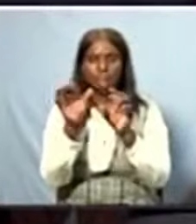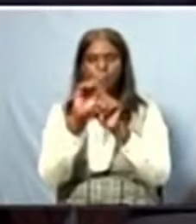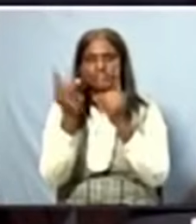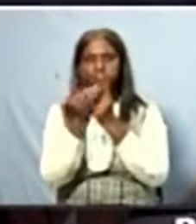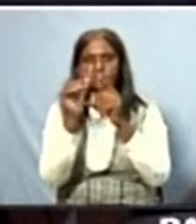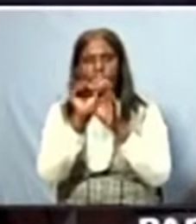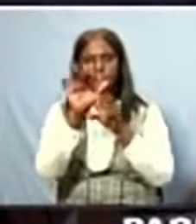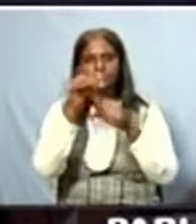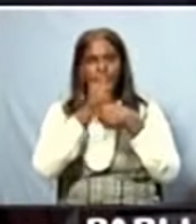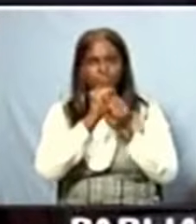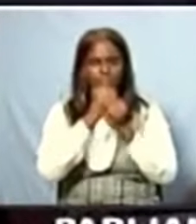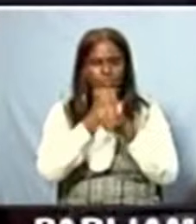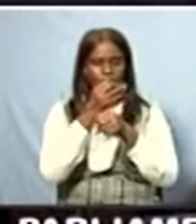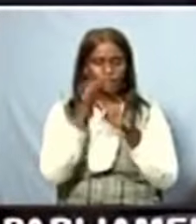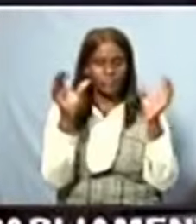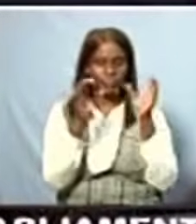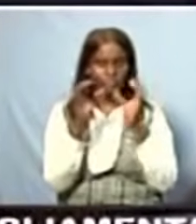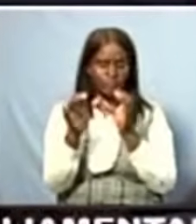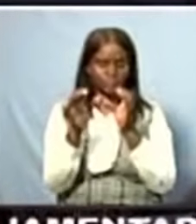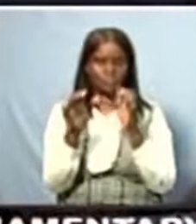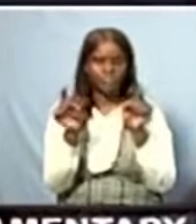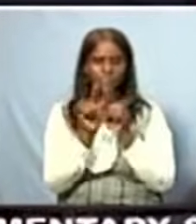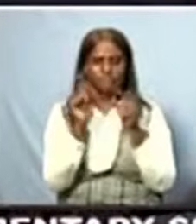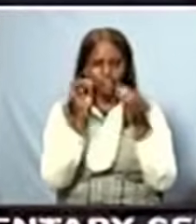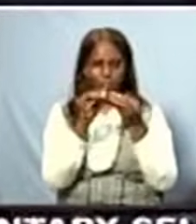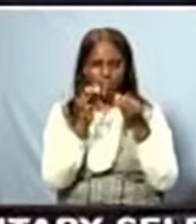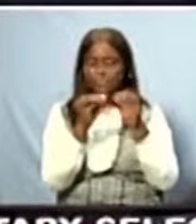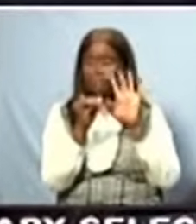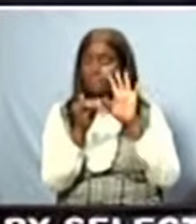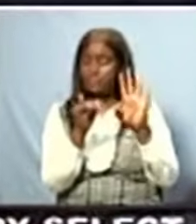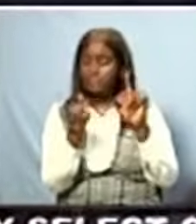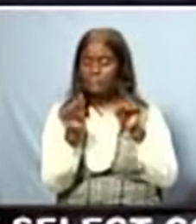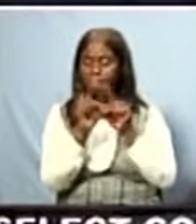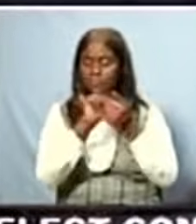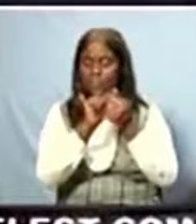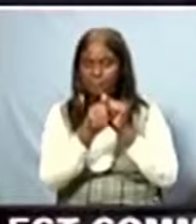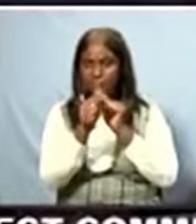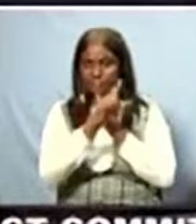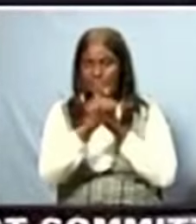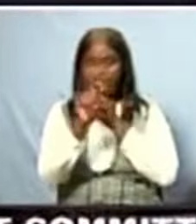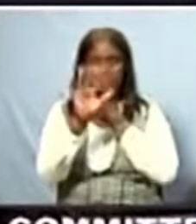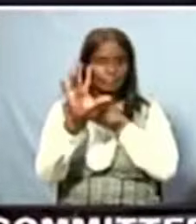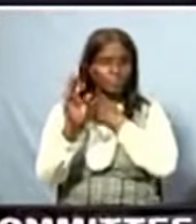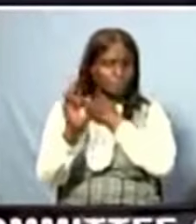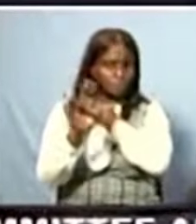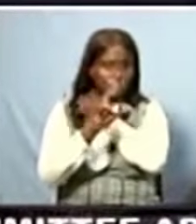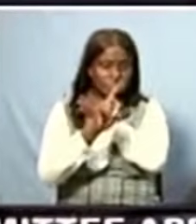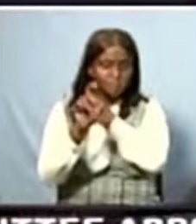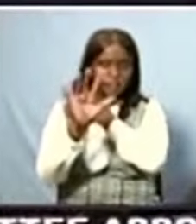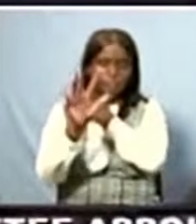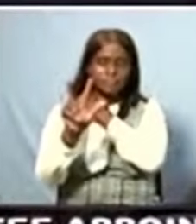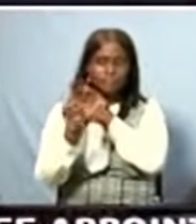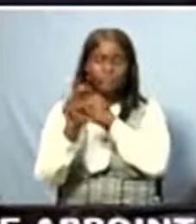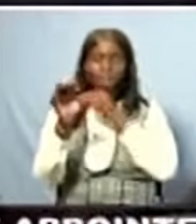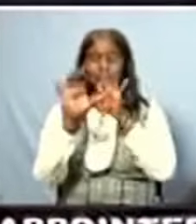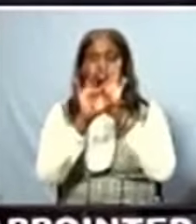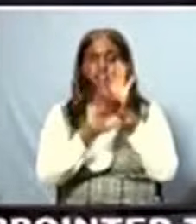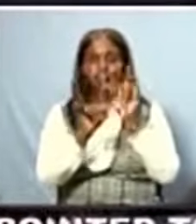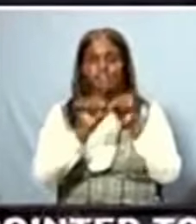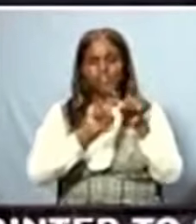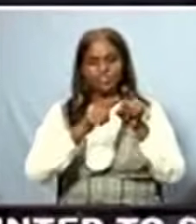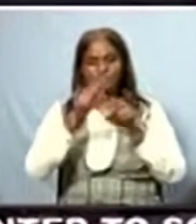the composition of the council. Further, Article 153 of the Constitution is